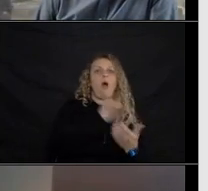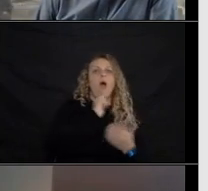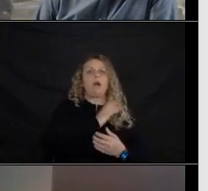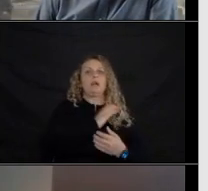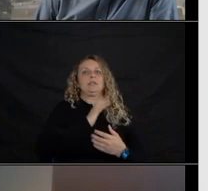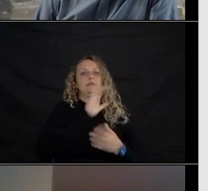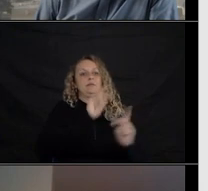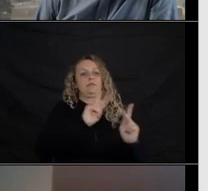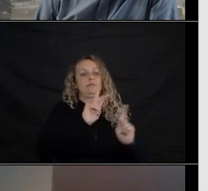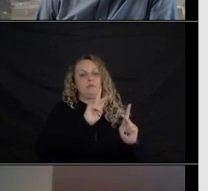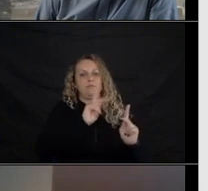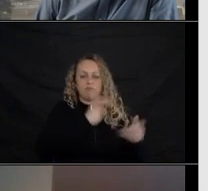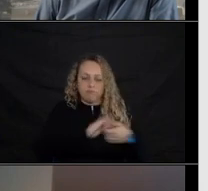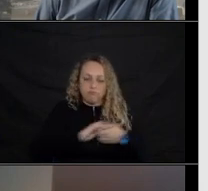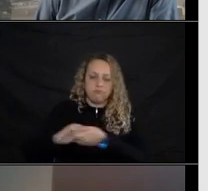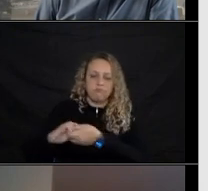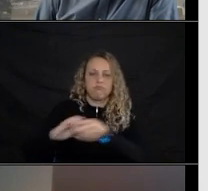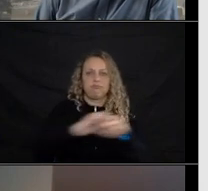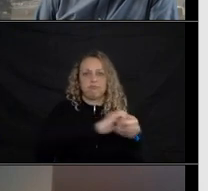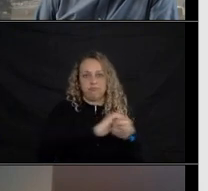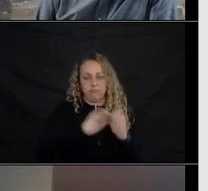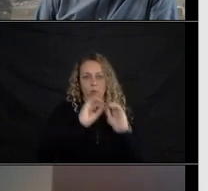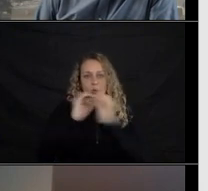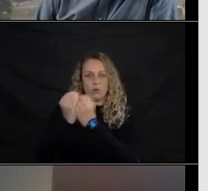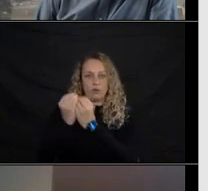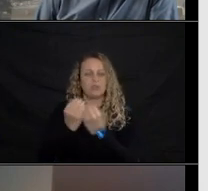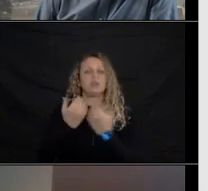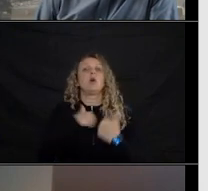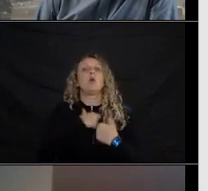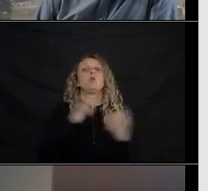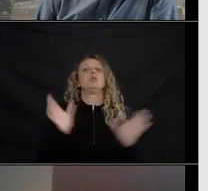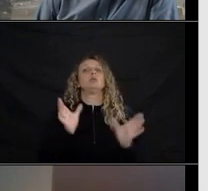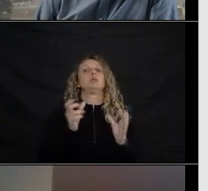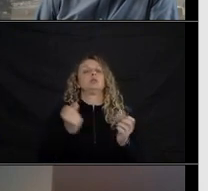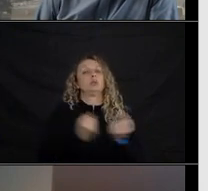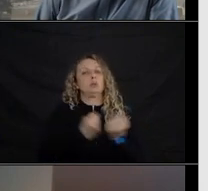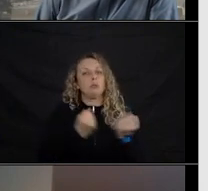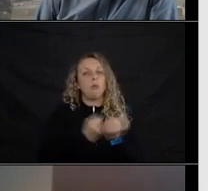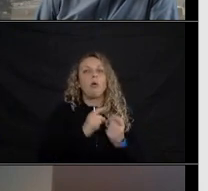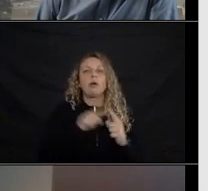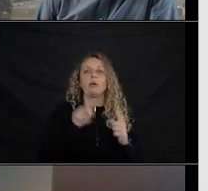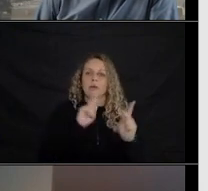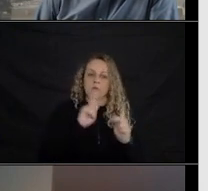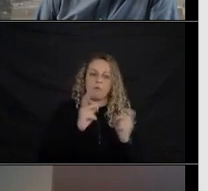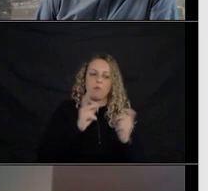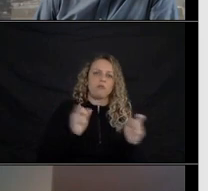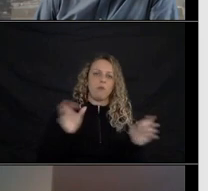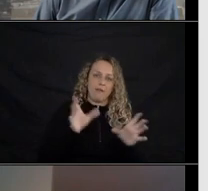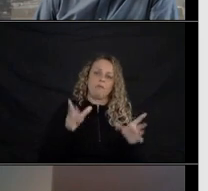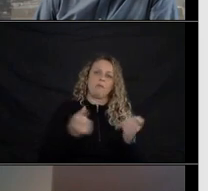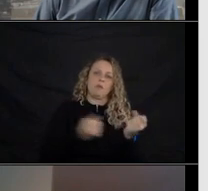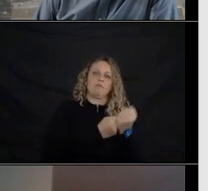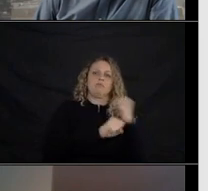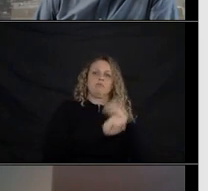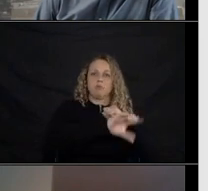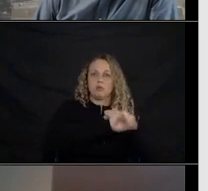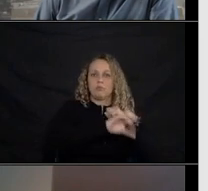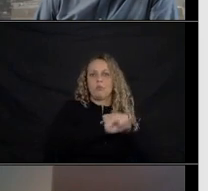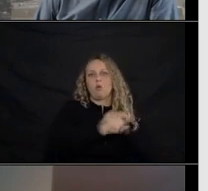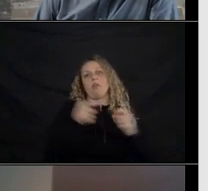other organizations. Furthermore, the city supports and encourages all Florida city governments to actively promote and sponsor Florida City Government